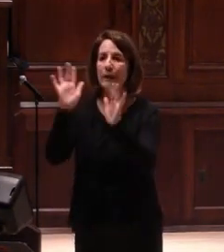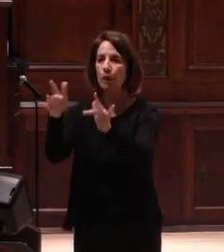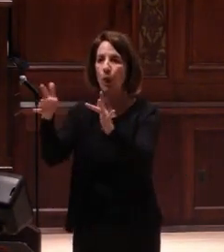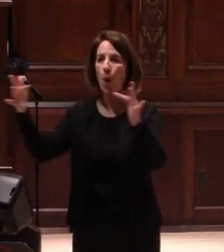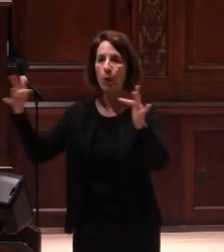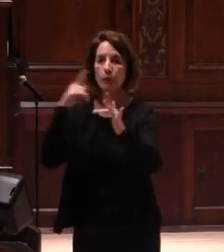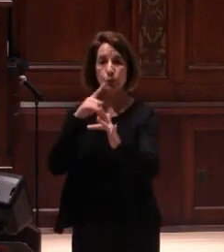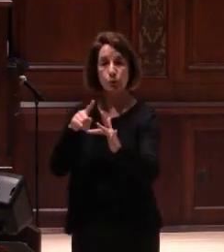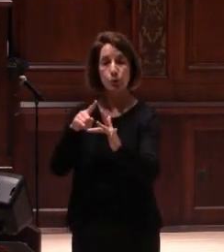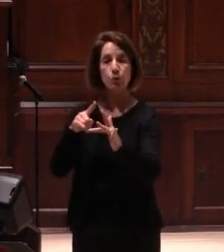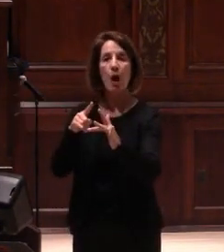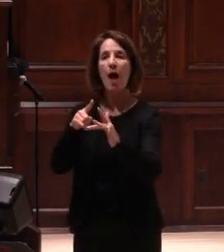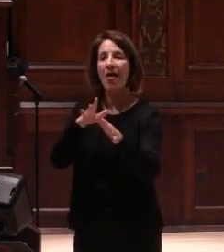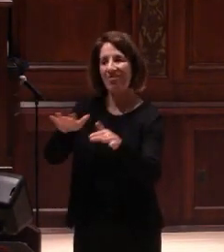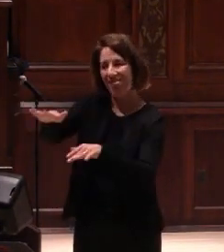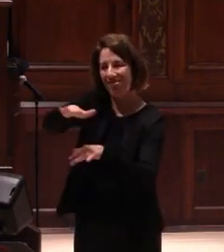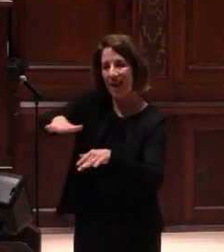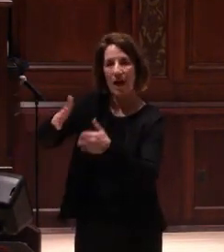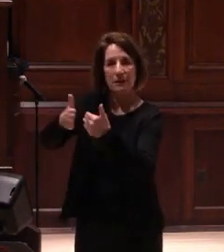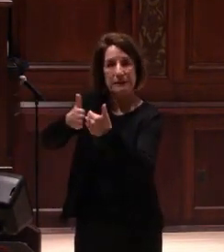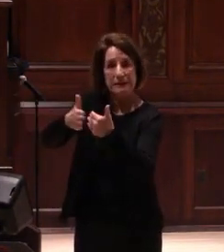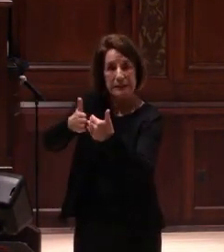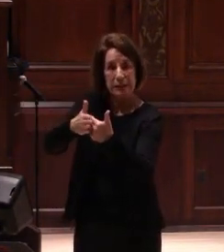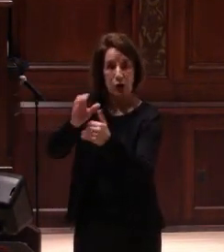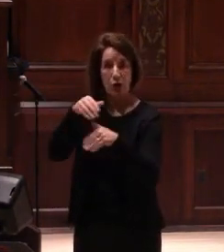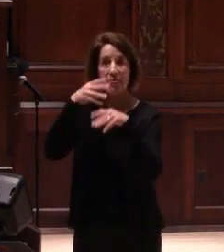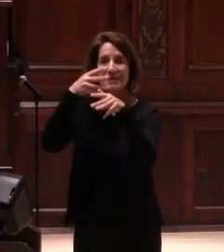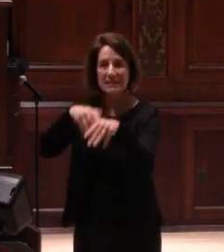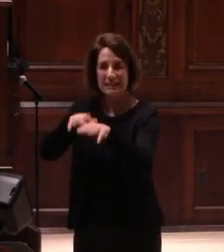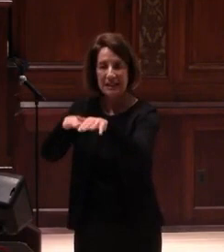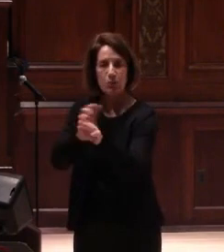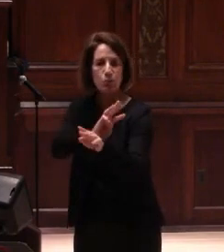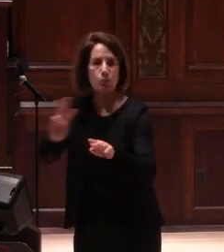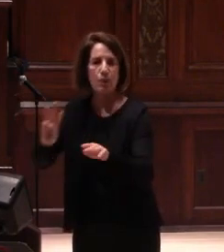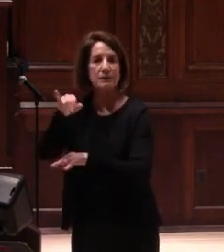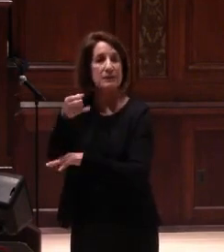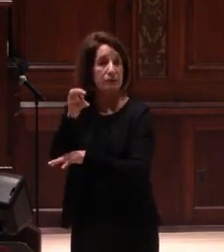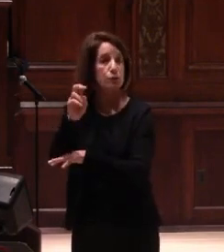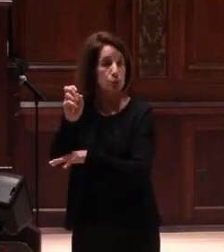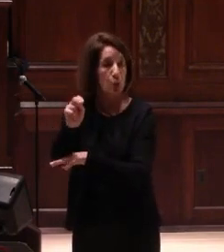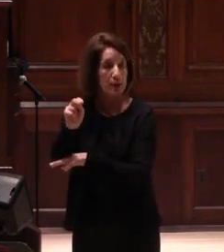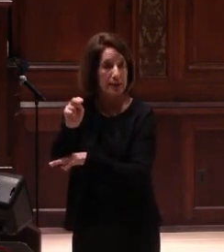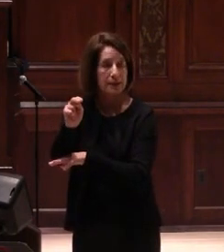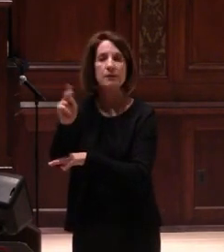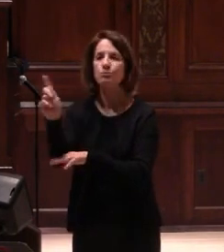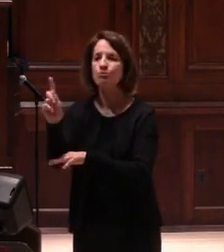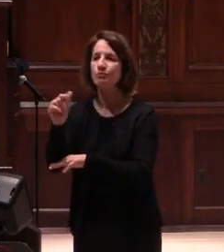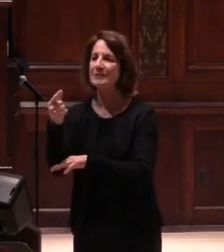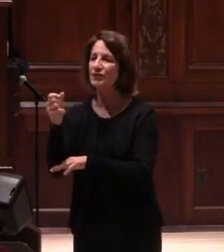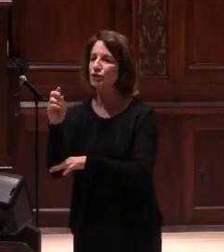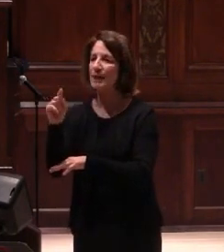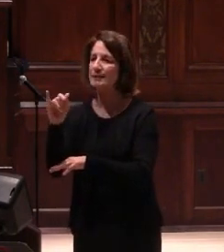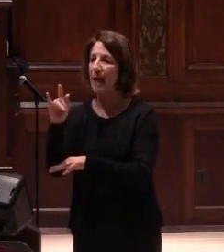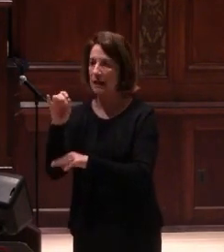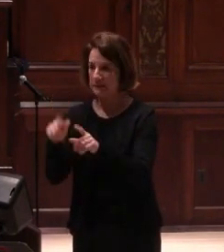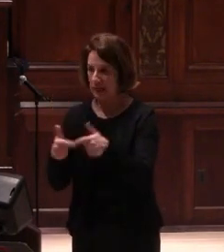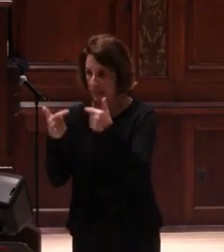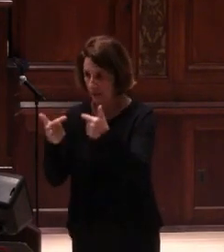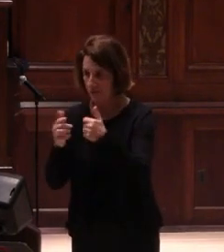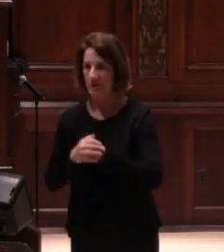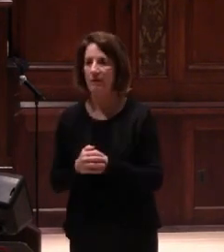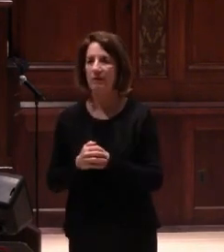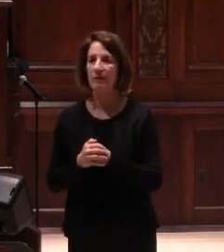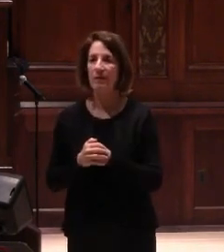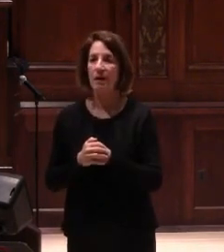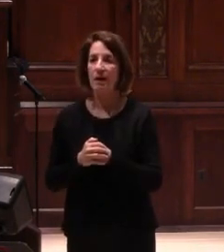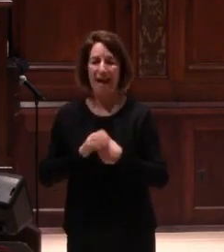seaward road, the land west of the Jordan, the district of the Gentiles. Anguish has taken